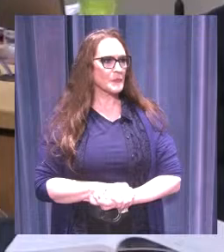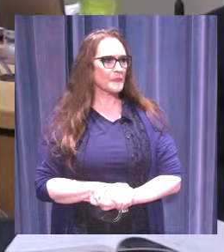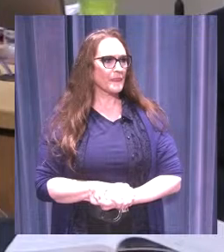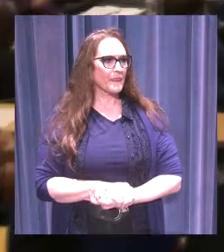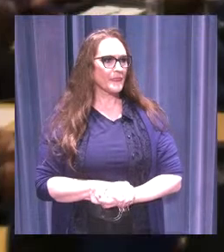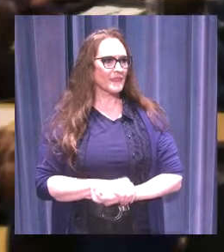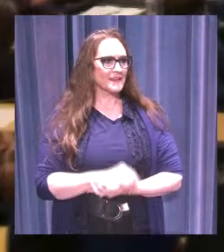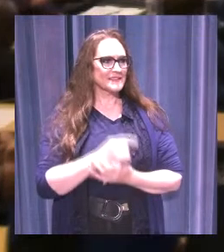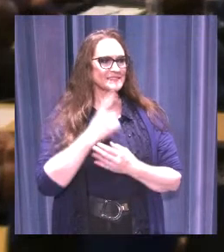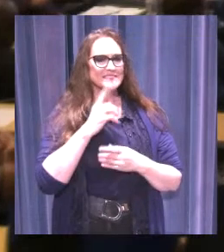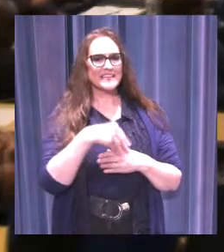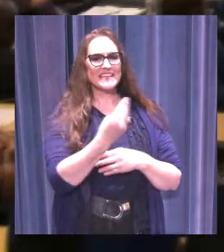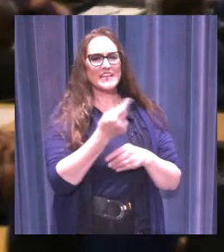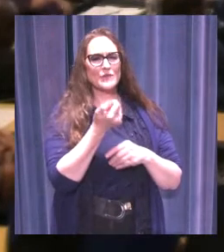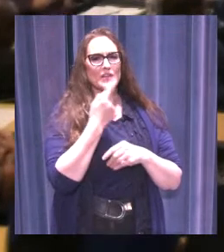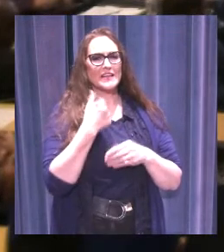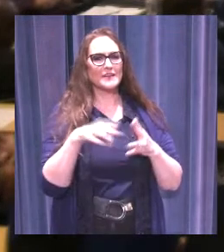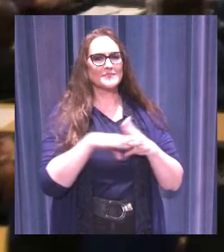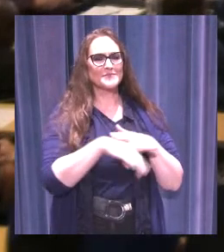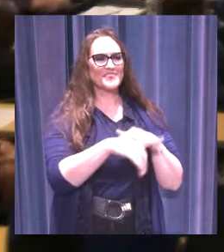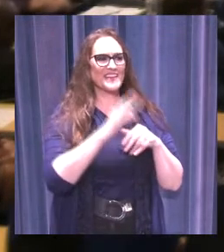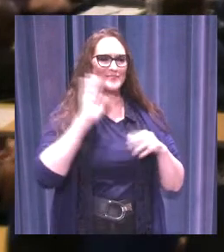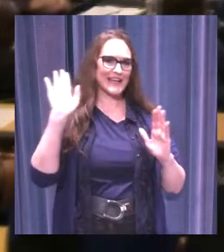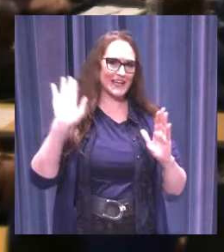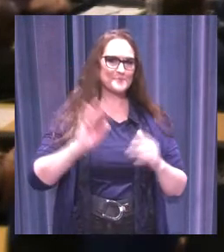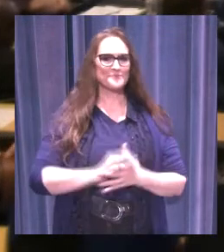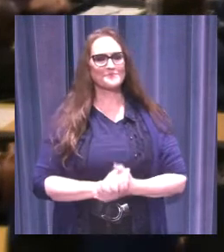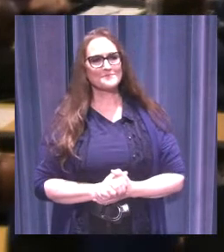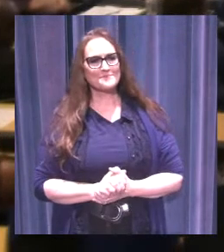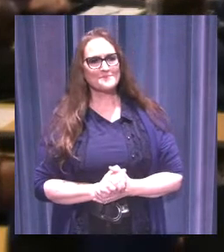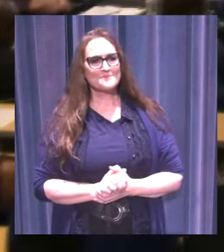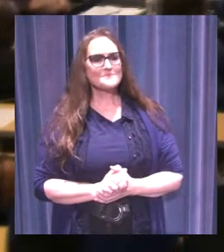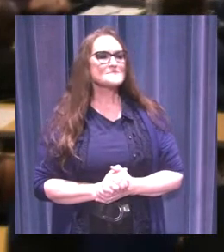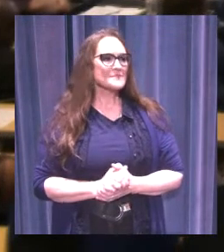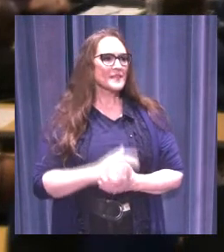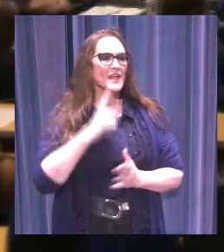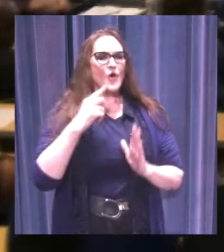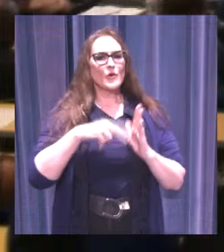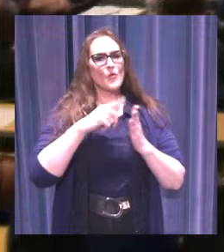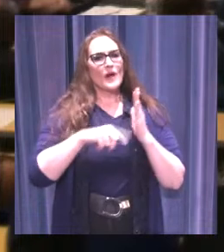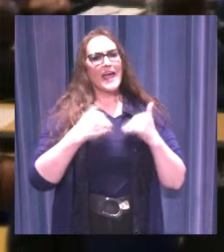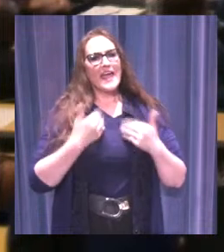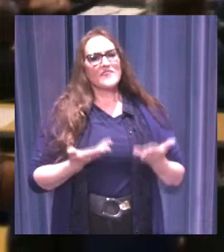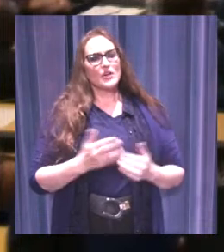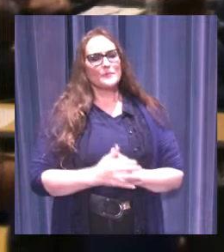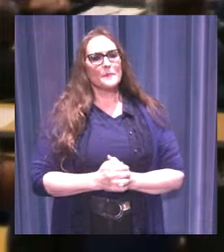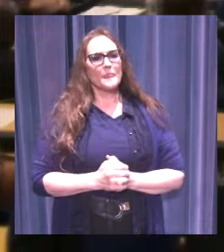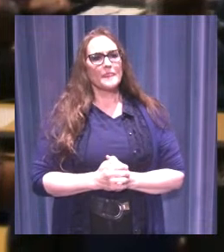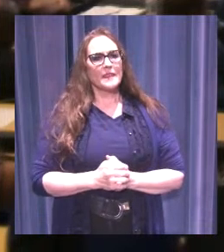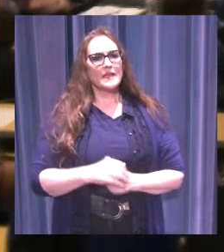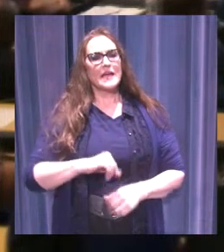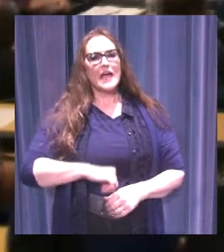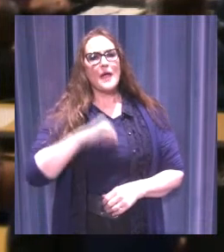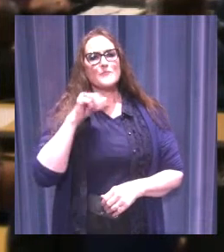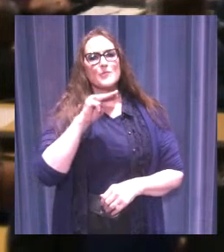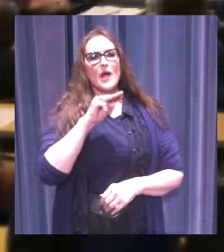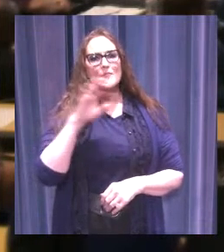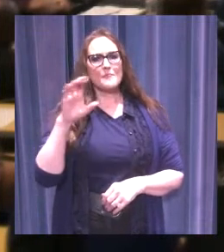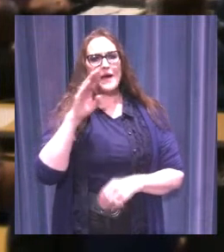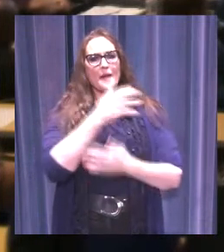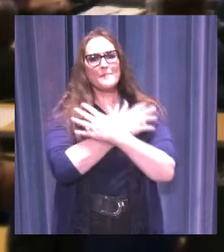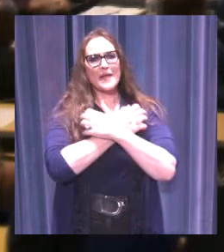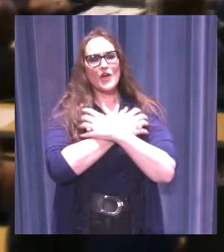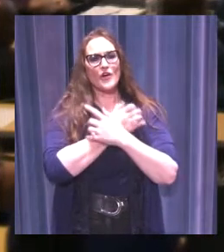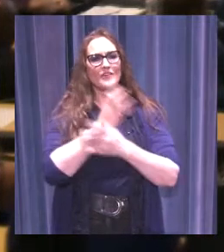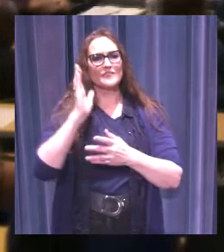Give you a little breather there. Hi. I'll read what I have here. I'm a proud Mott Bear,